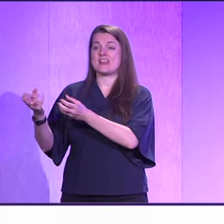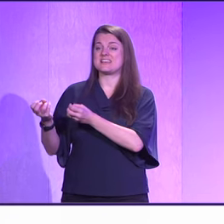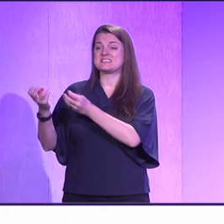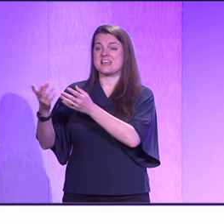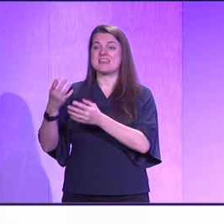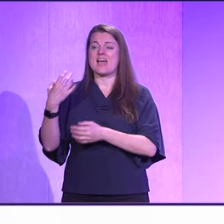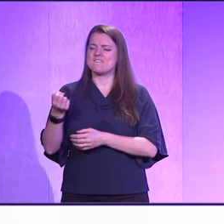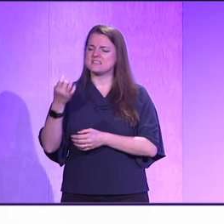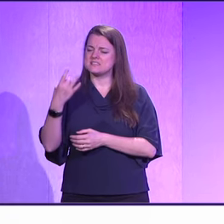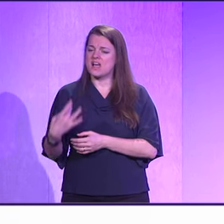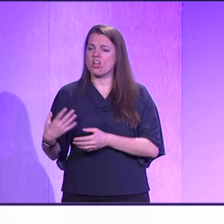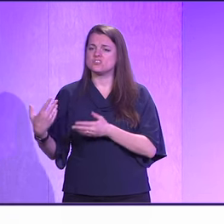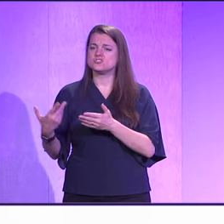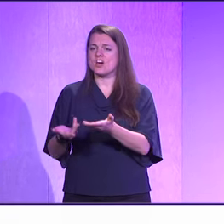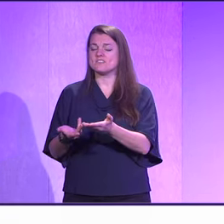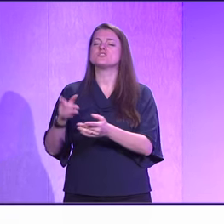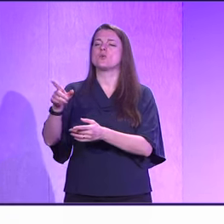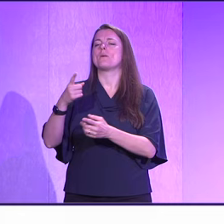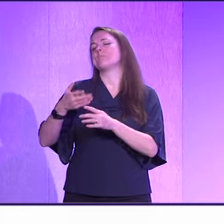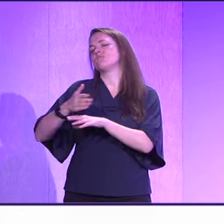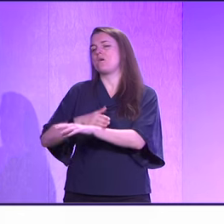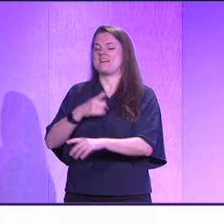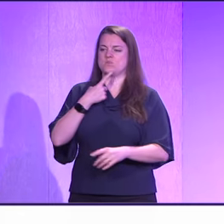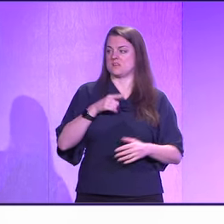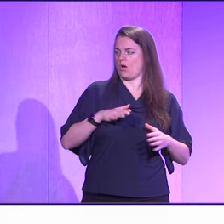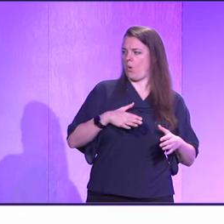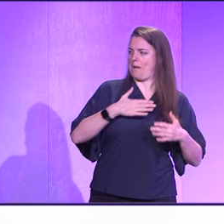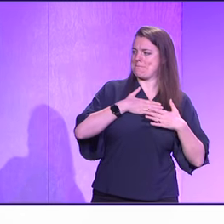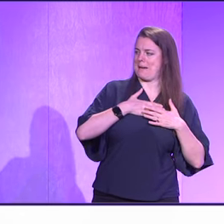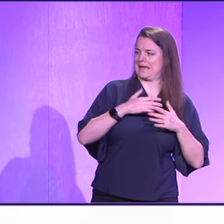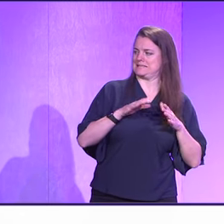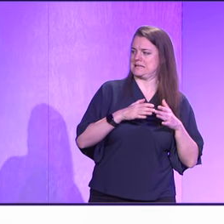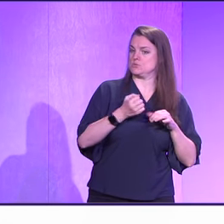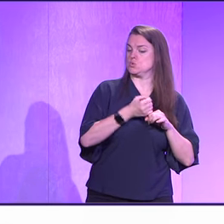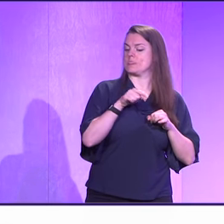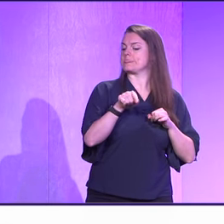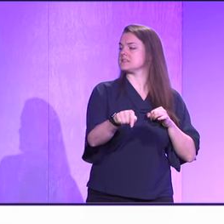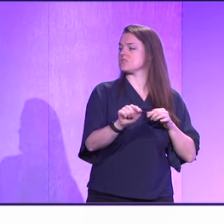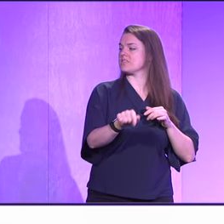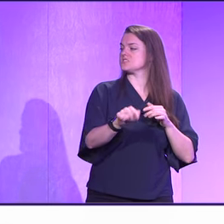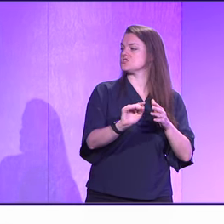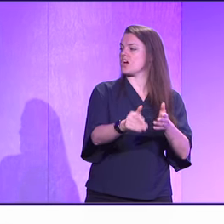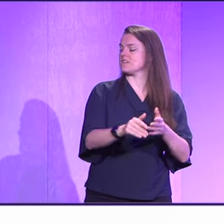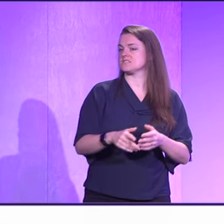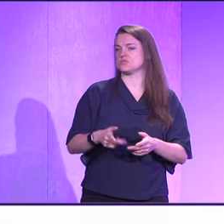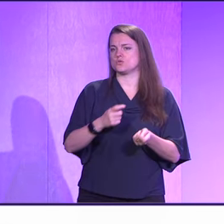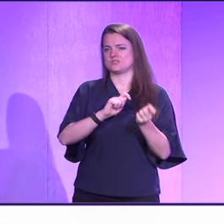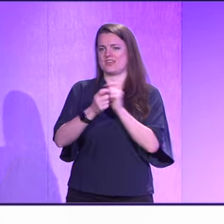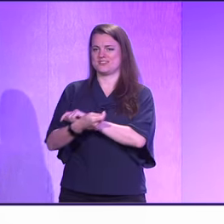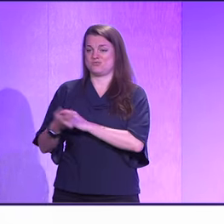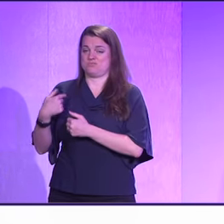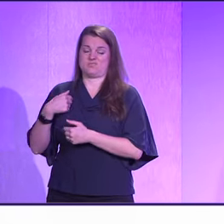patterns for deploying services. So they went from, my team does this thing on this service, to, well, I can just do whatever I